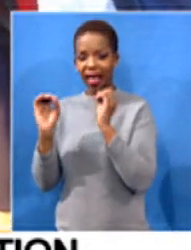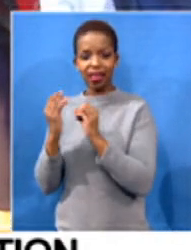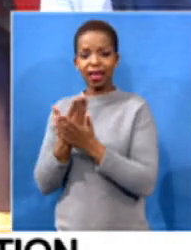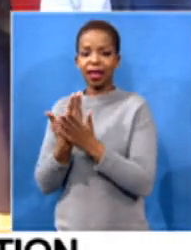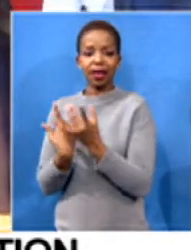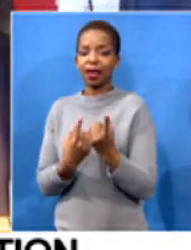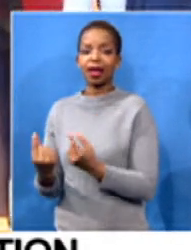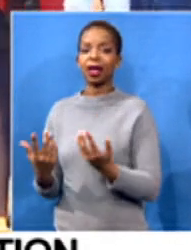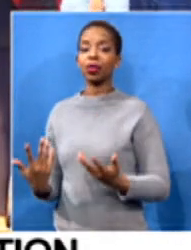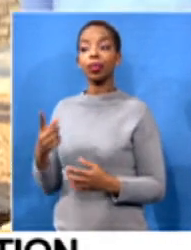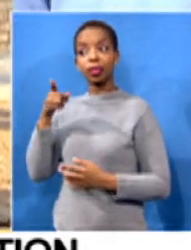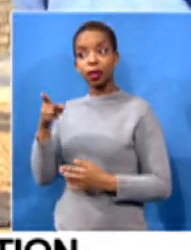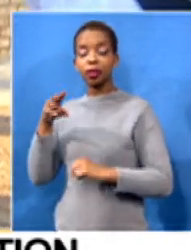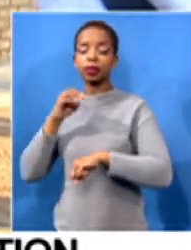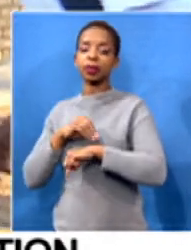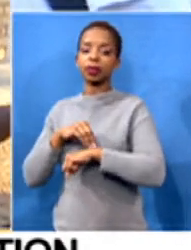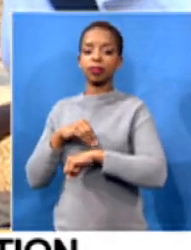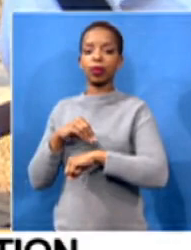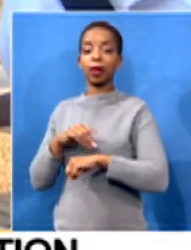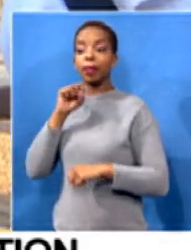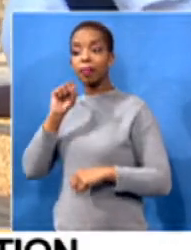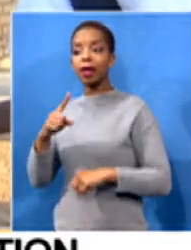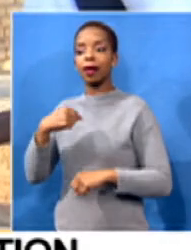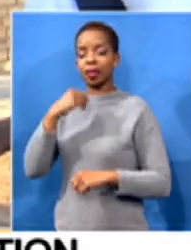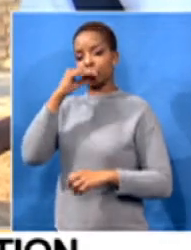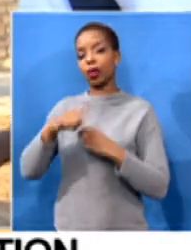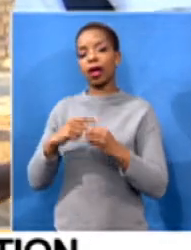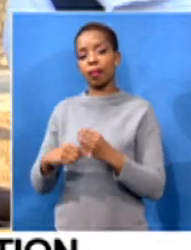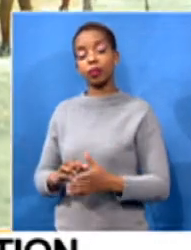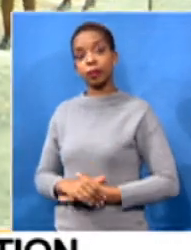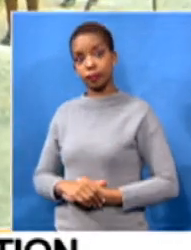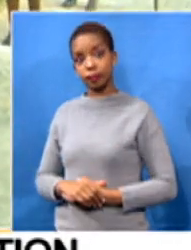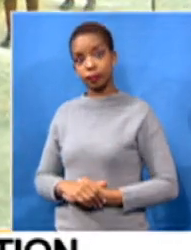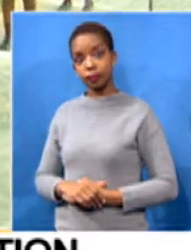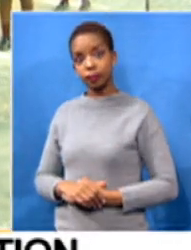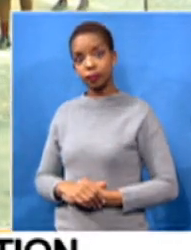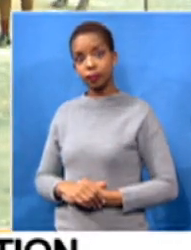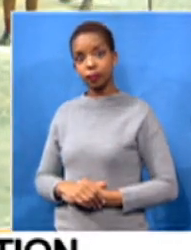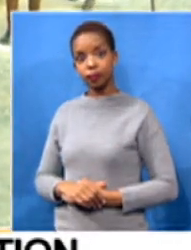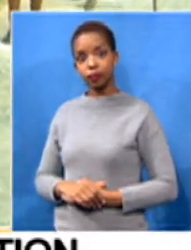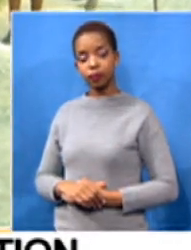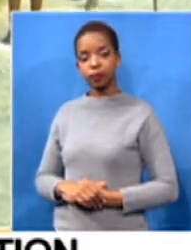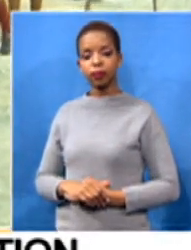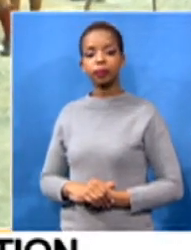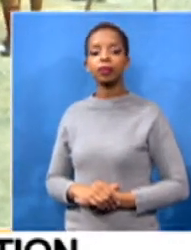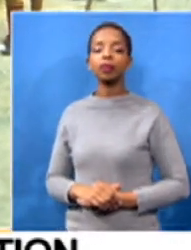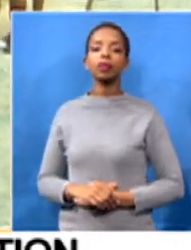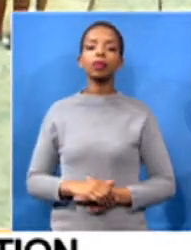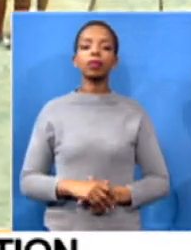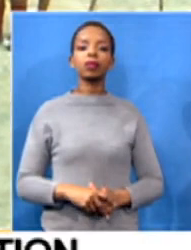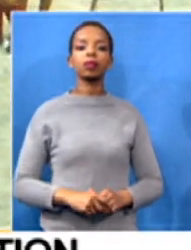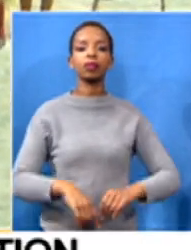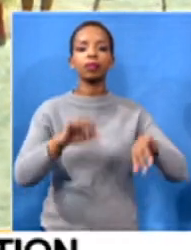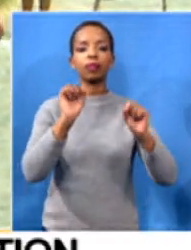And this is the cognitive dissonance that I'm talking about, Professor. Yeah, I think, look, in terms of the number of